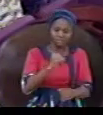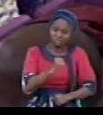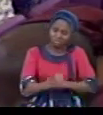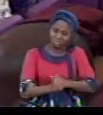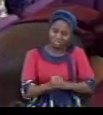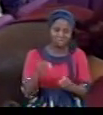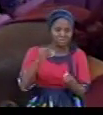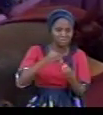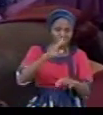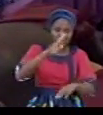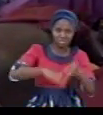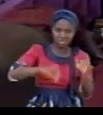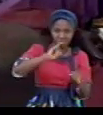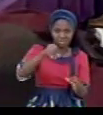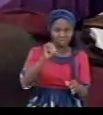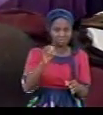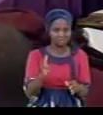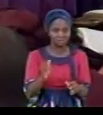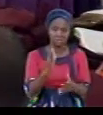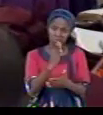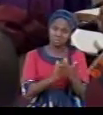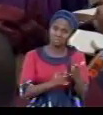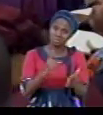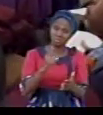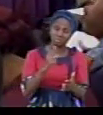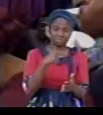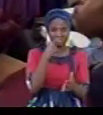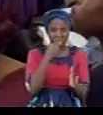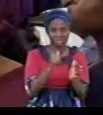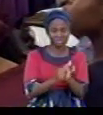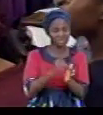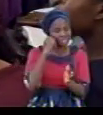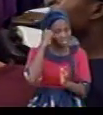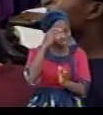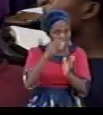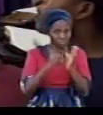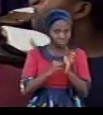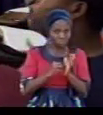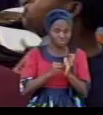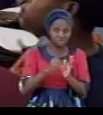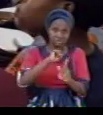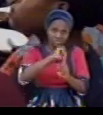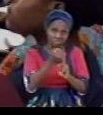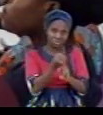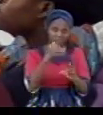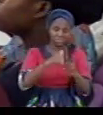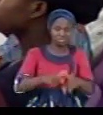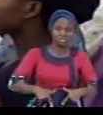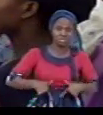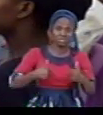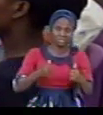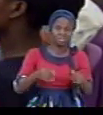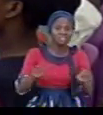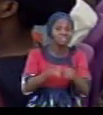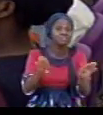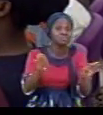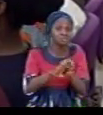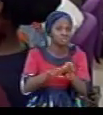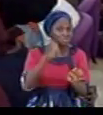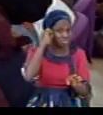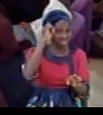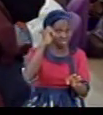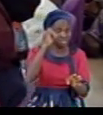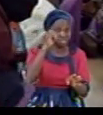Job. Somebody said, his situation in life, even though he claims to have been born again